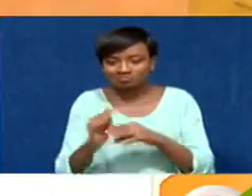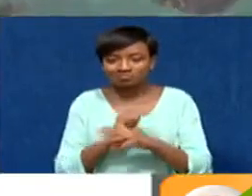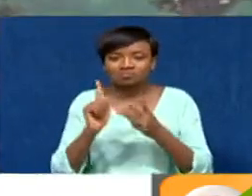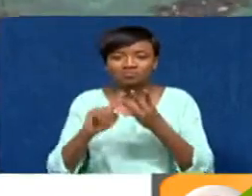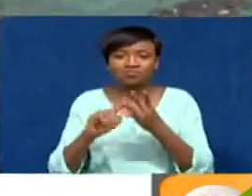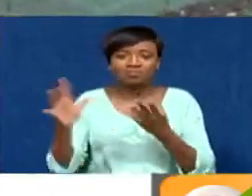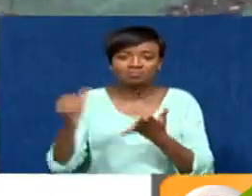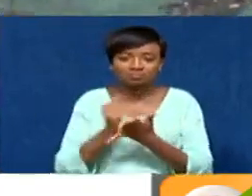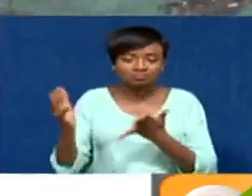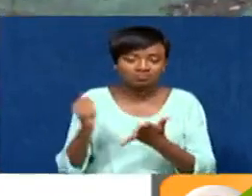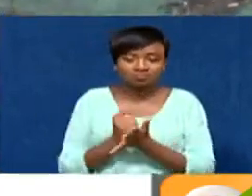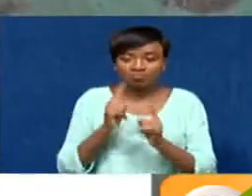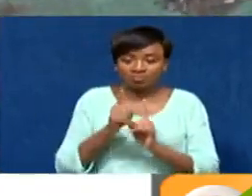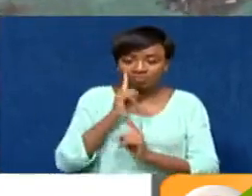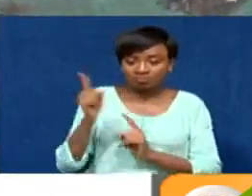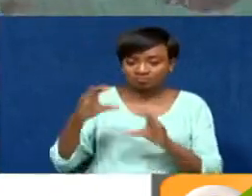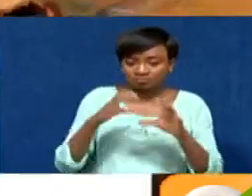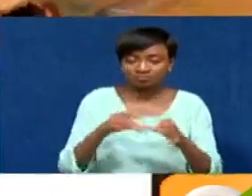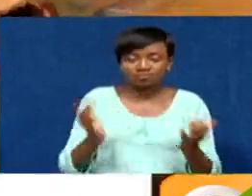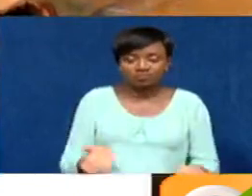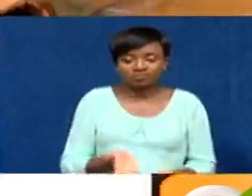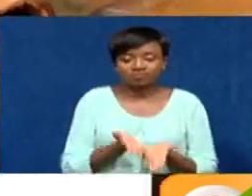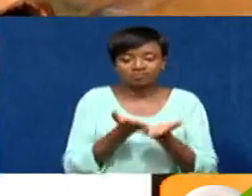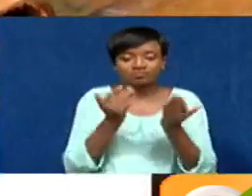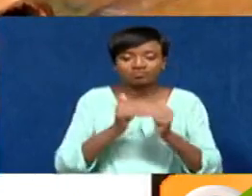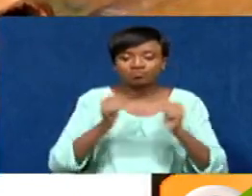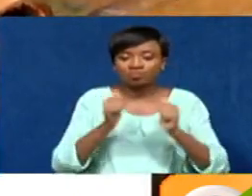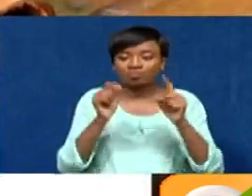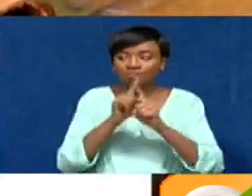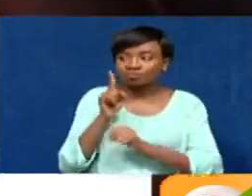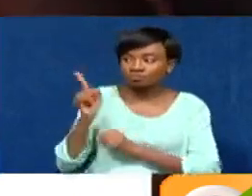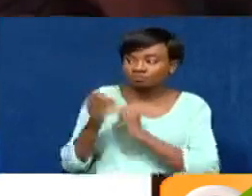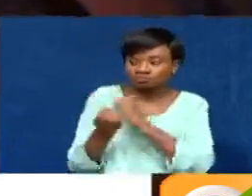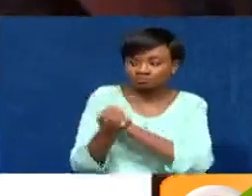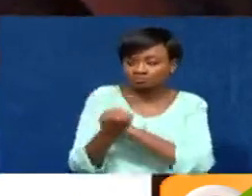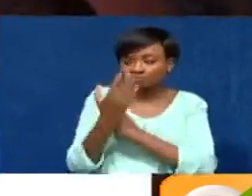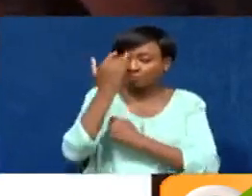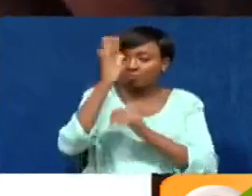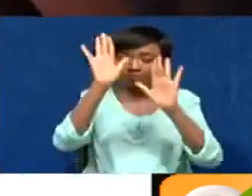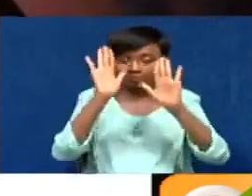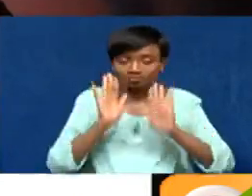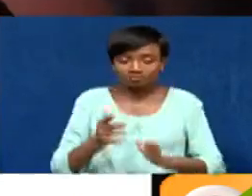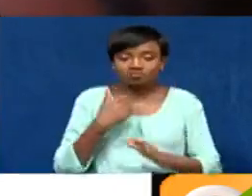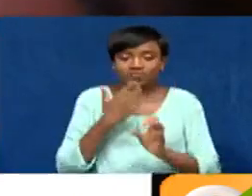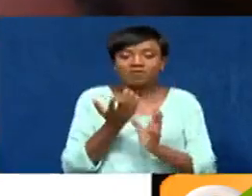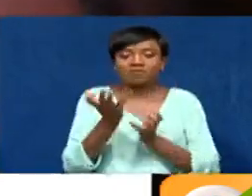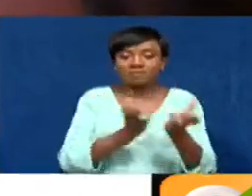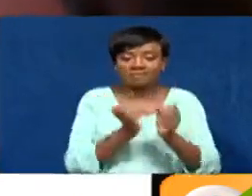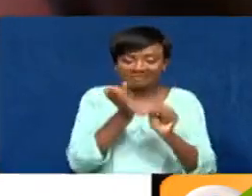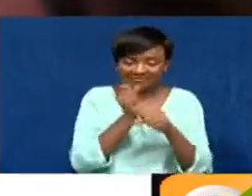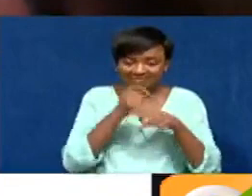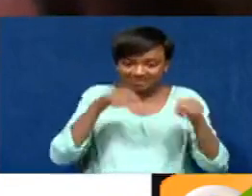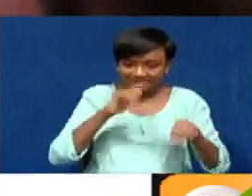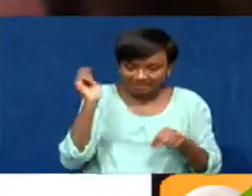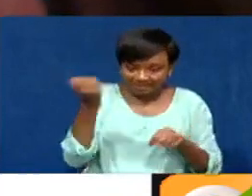to. Waza Wazi has since bounced back, and Chebet explains the value of having a business that manufactures in Kenya